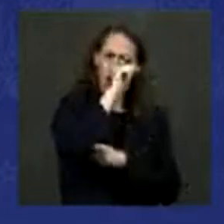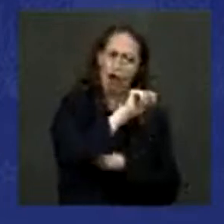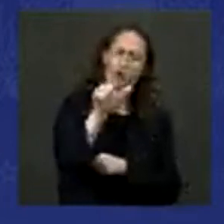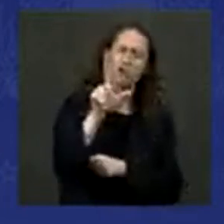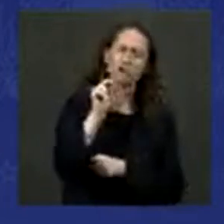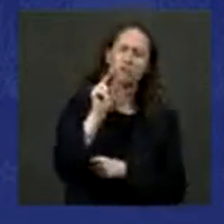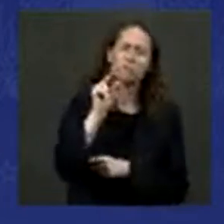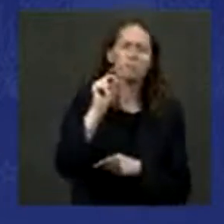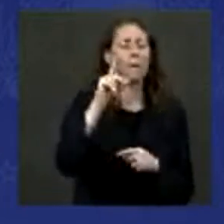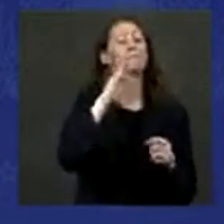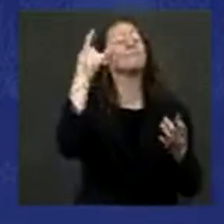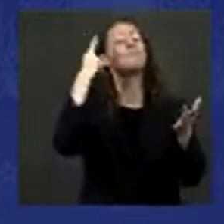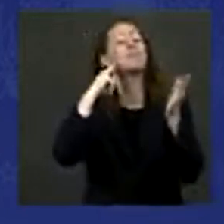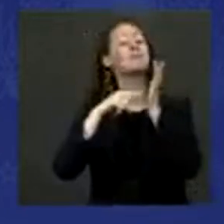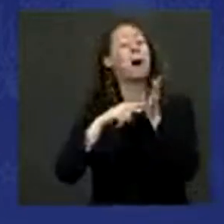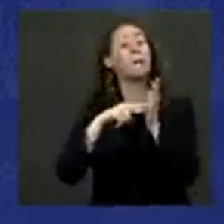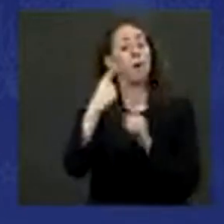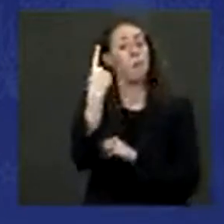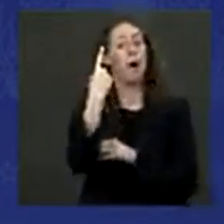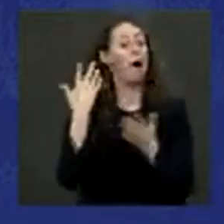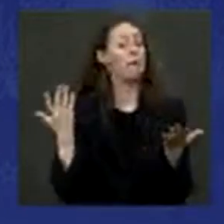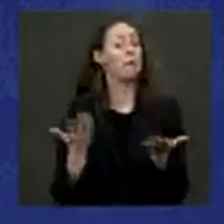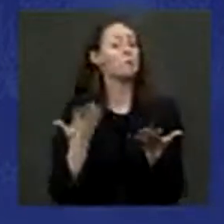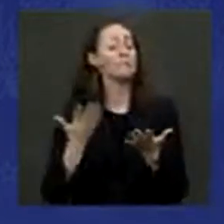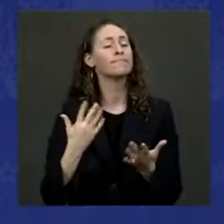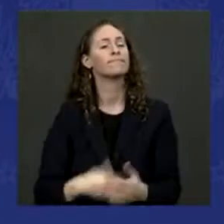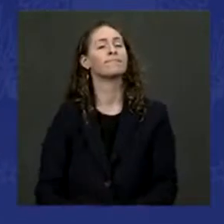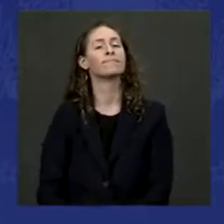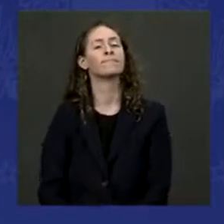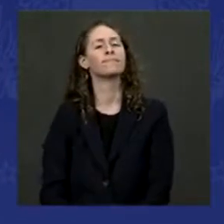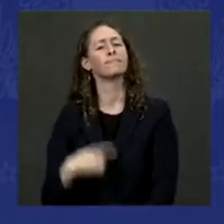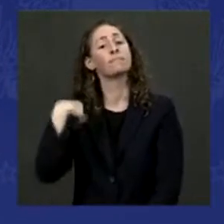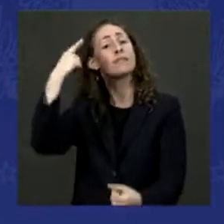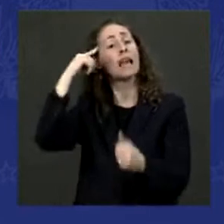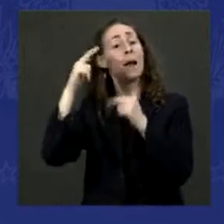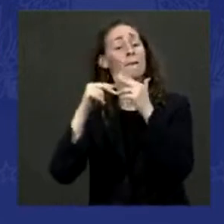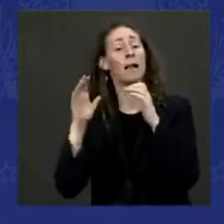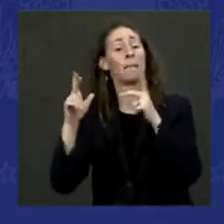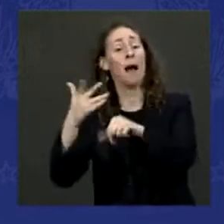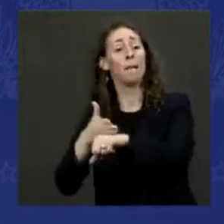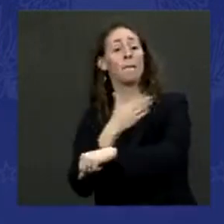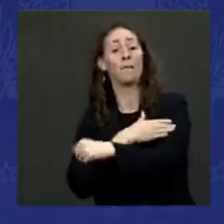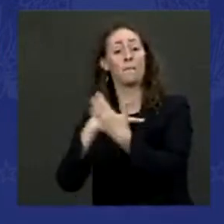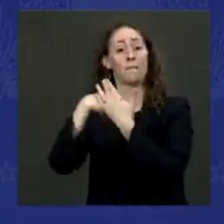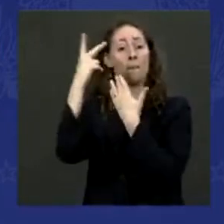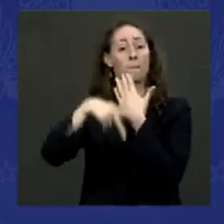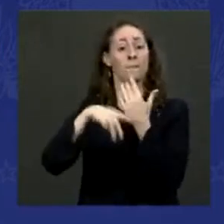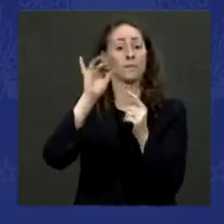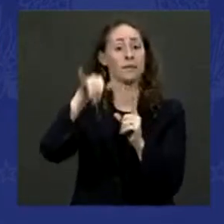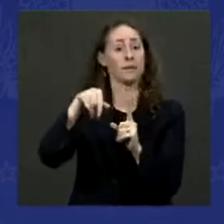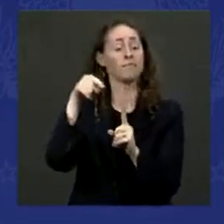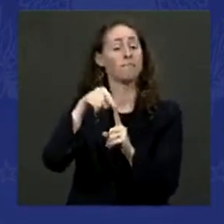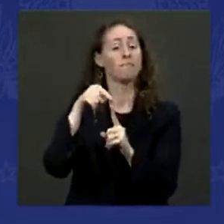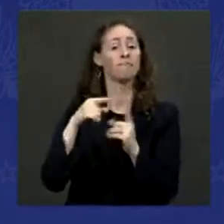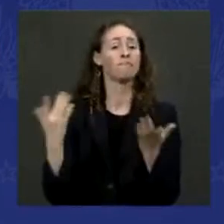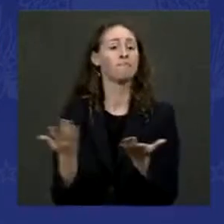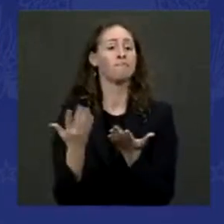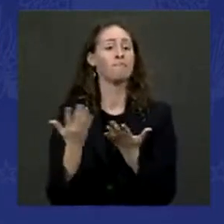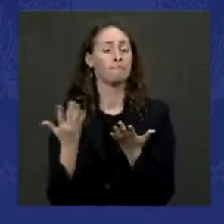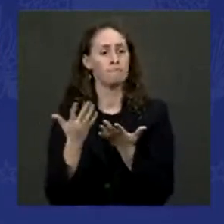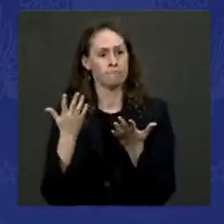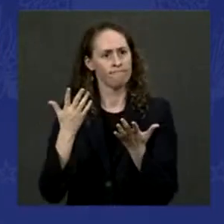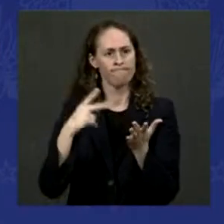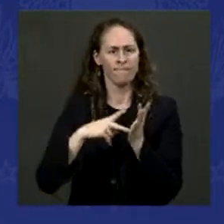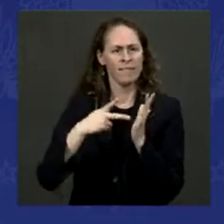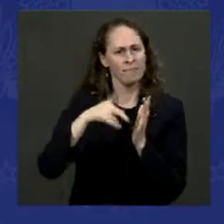example, I think in the Build Back Better program, it's required that we, in fact, have